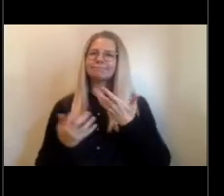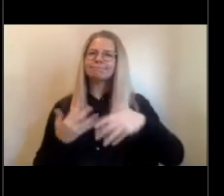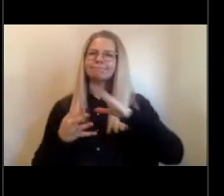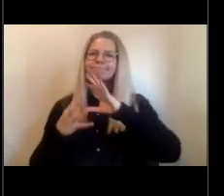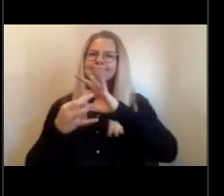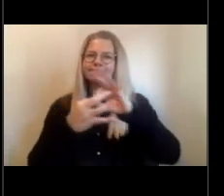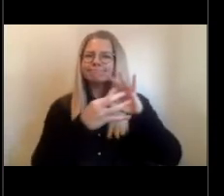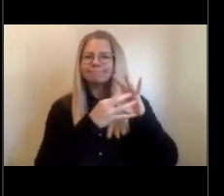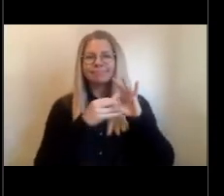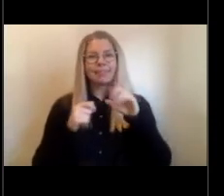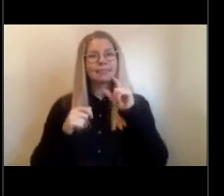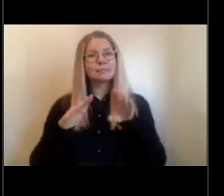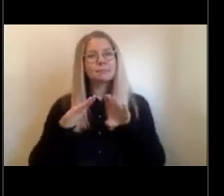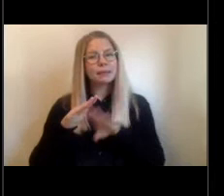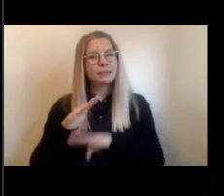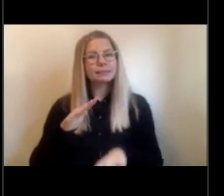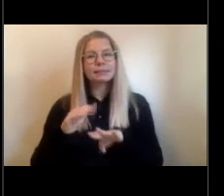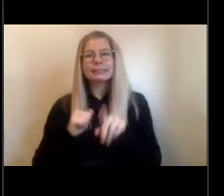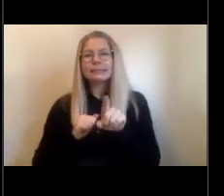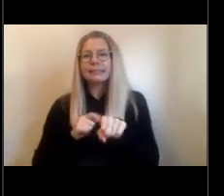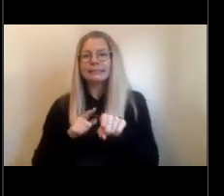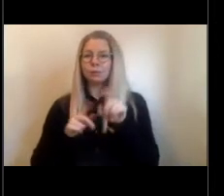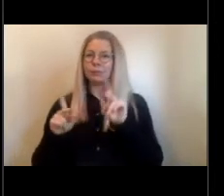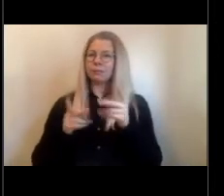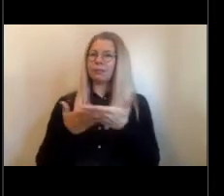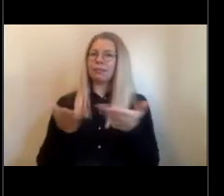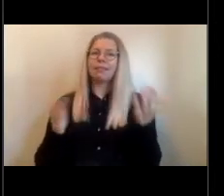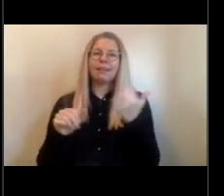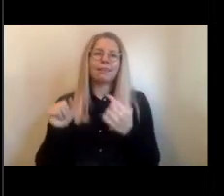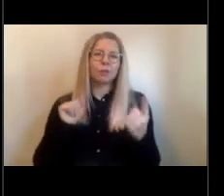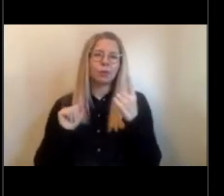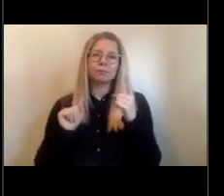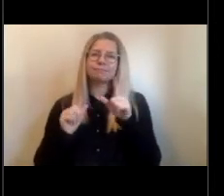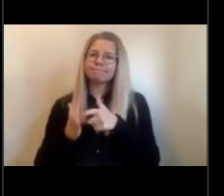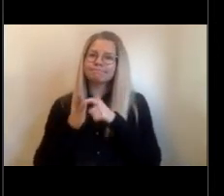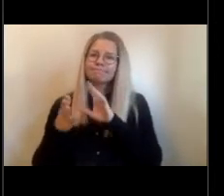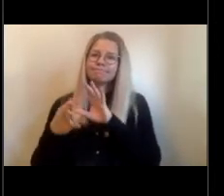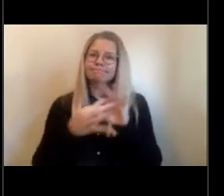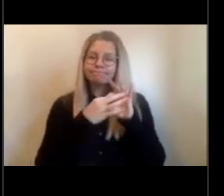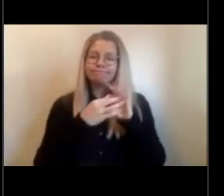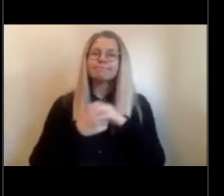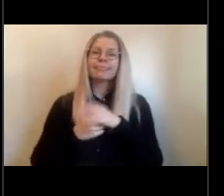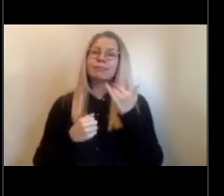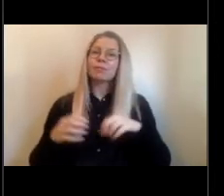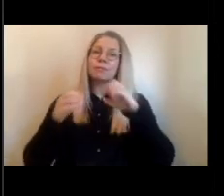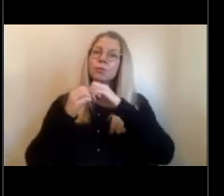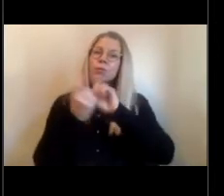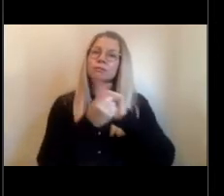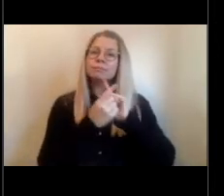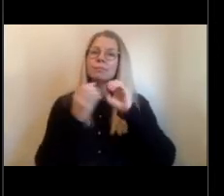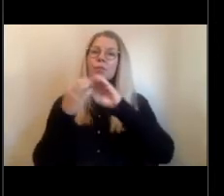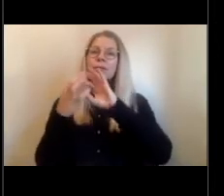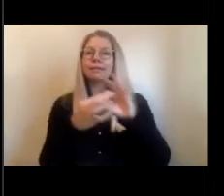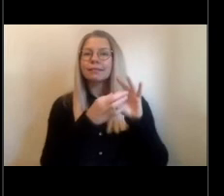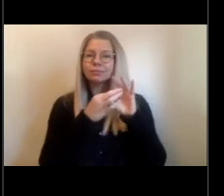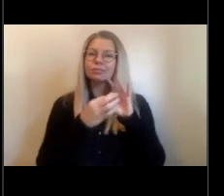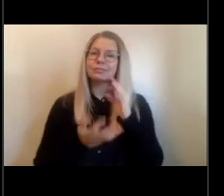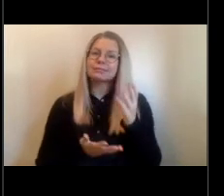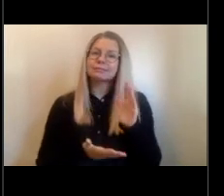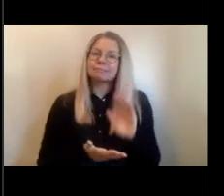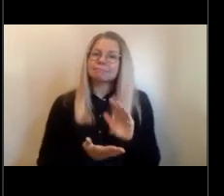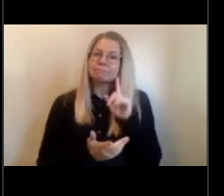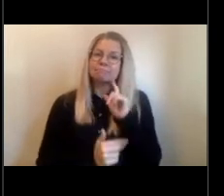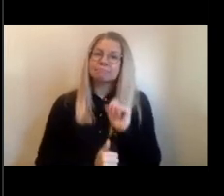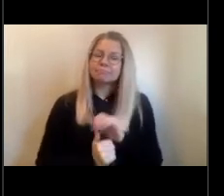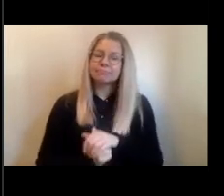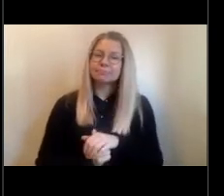health. It's associated with a lower risk of dementia, having more social connections. And so finding ways to continue to build and